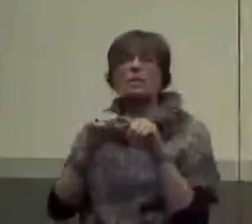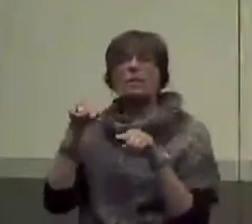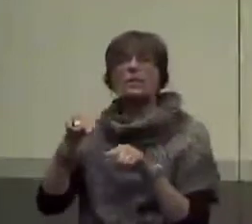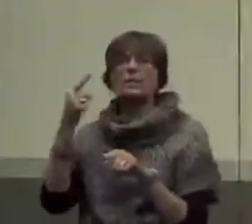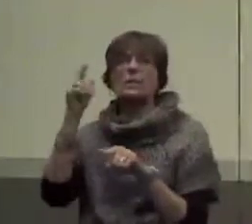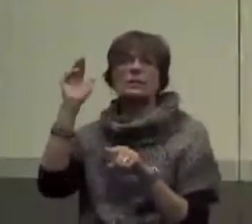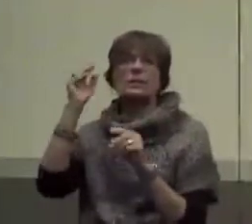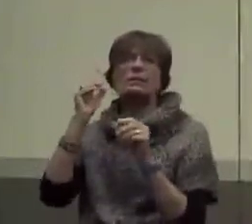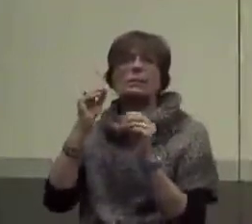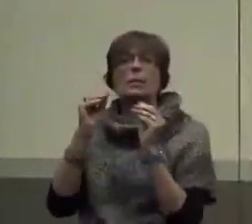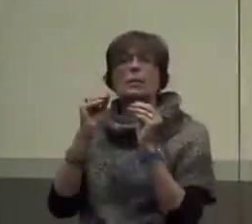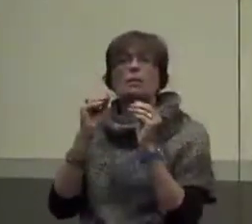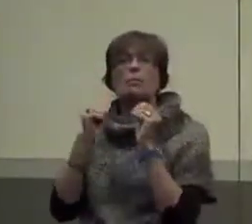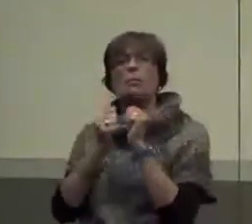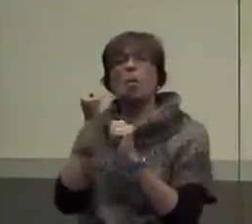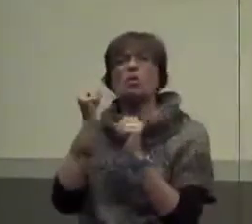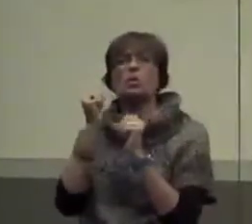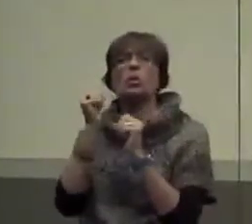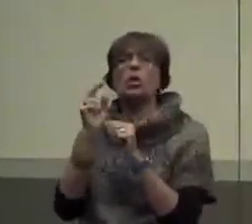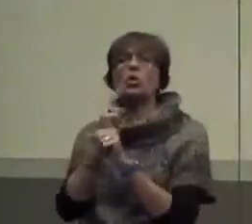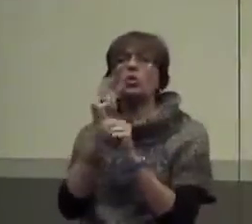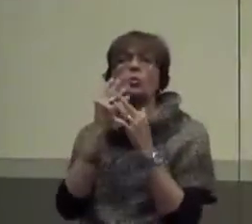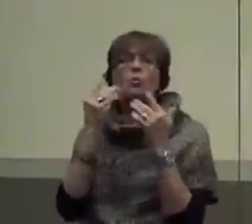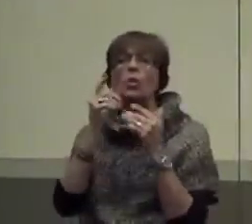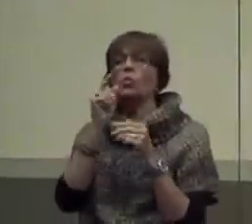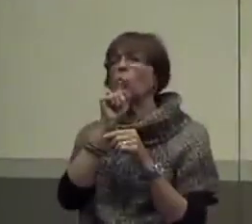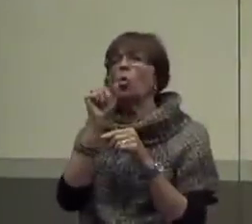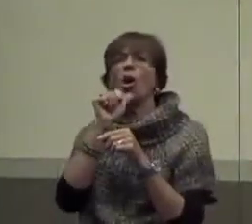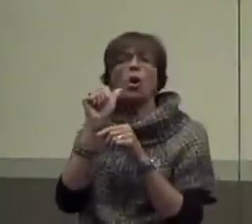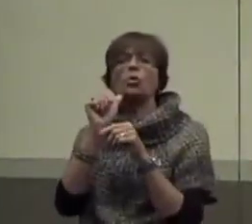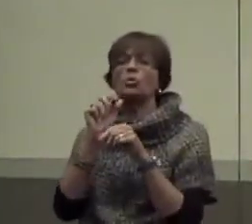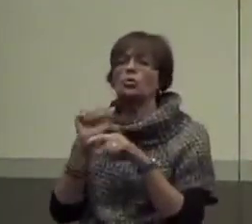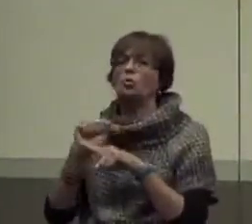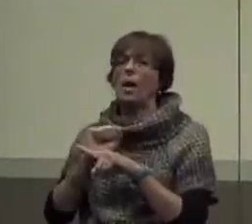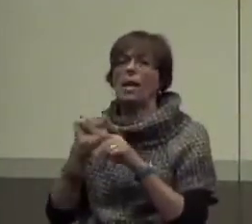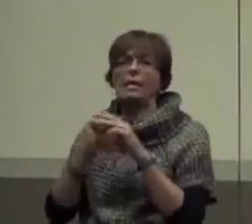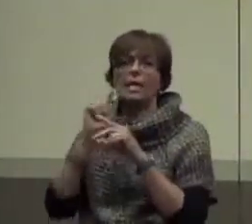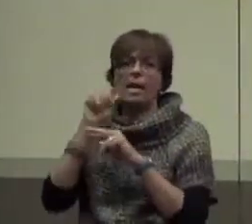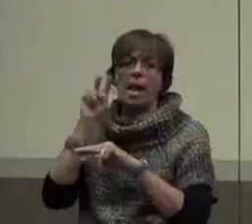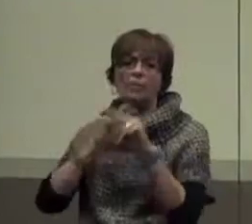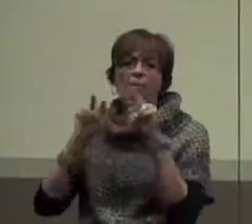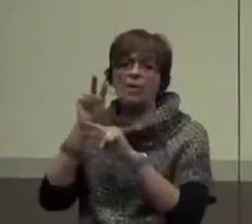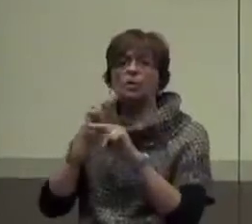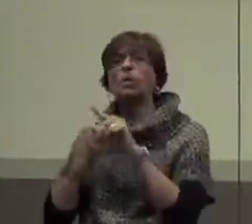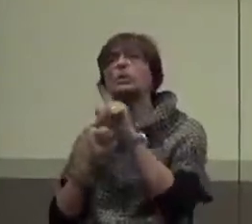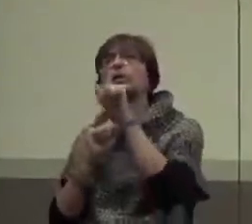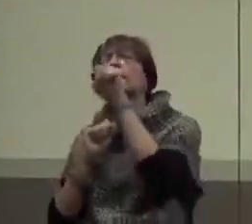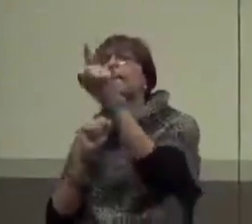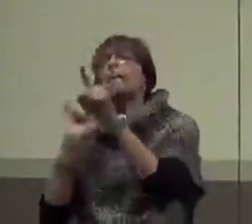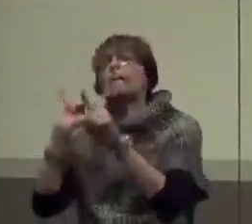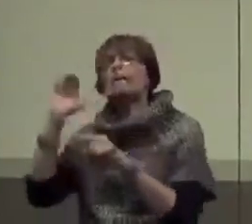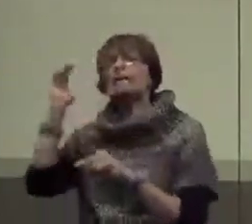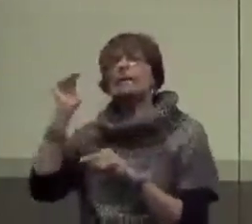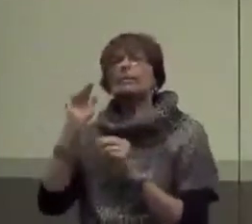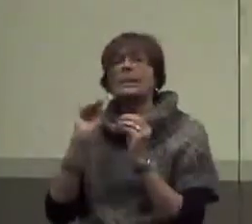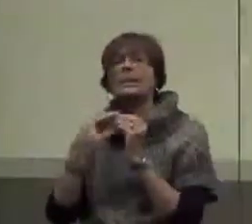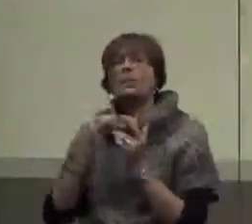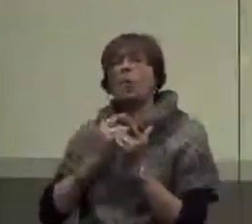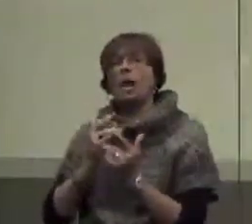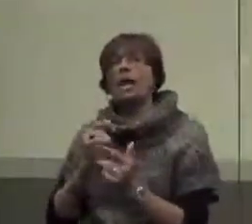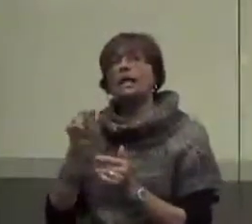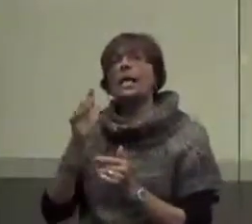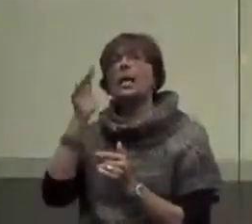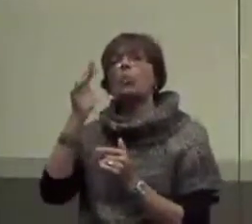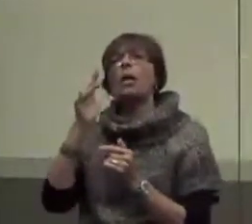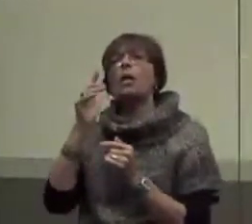be the most user-friendly for people who aren't trained in observation to do. So, yes? It just seems to me that it's more likely that this